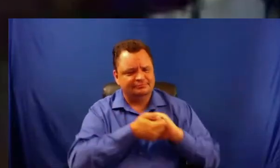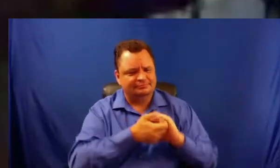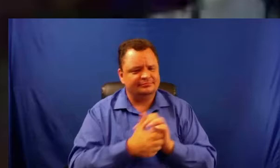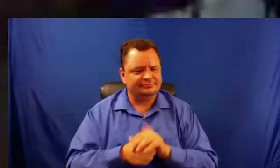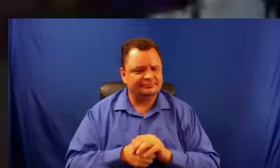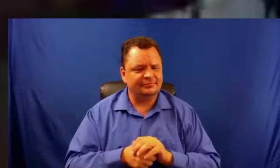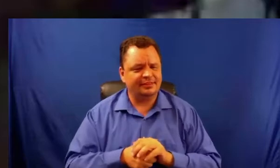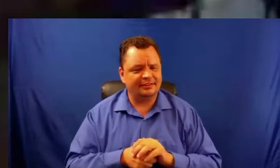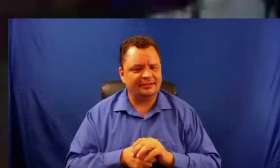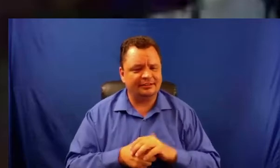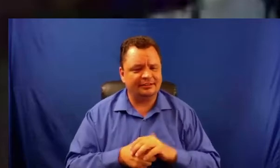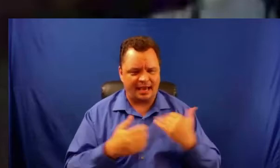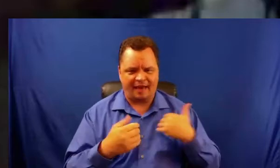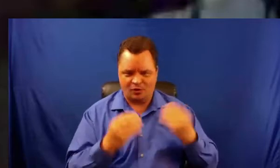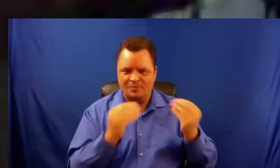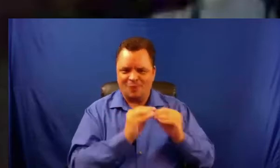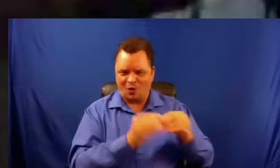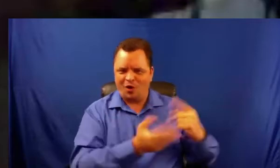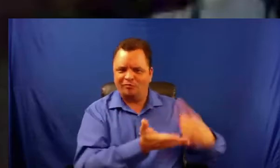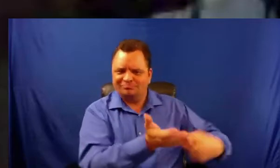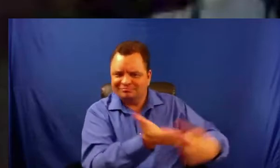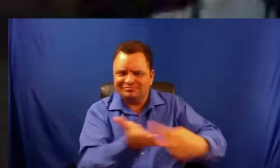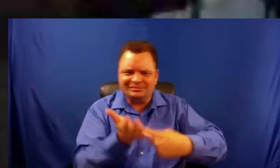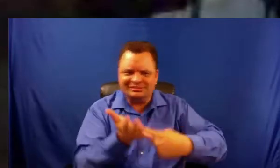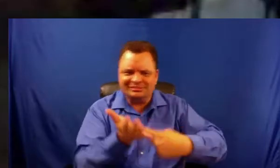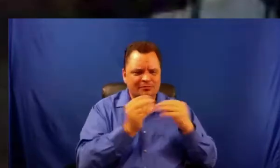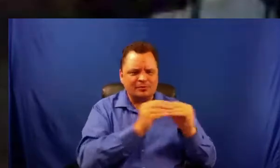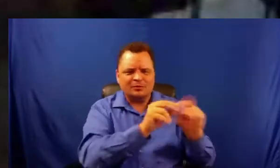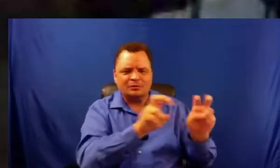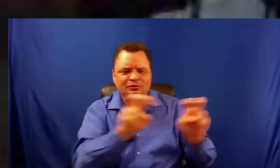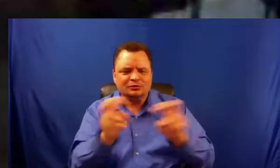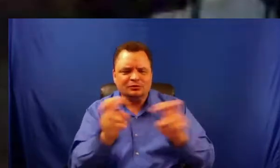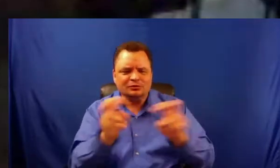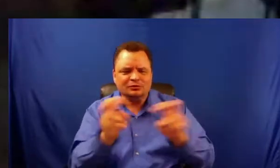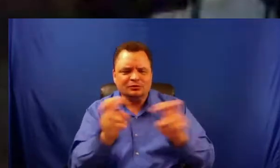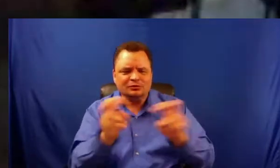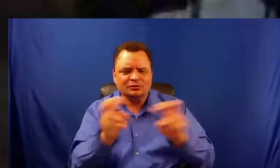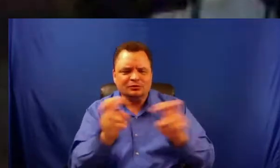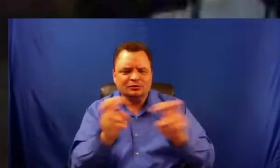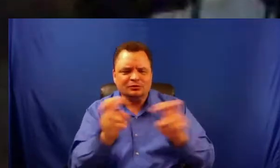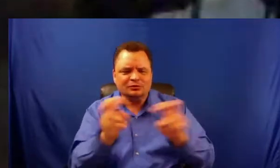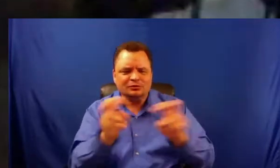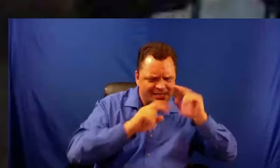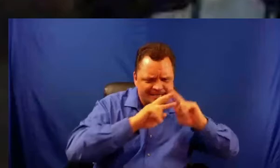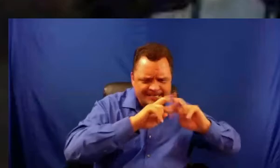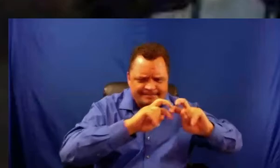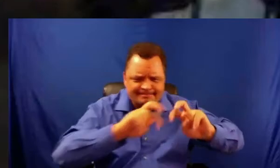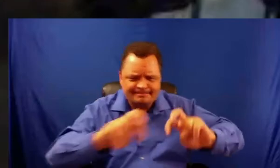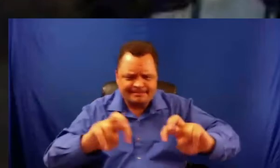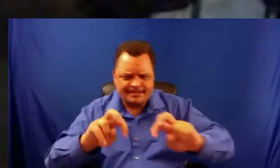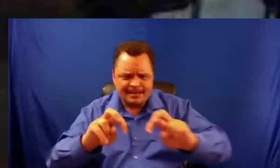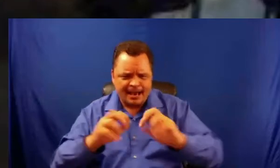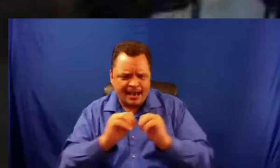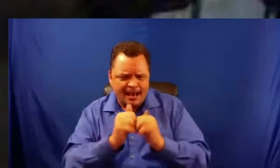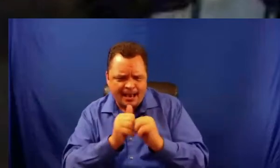discussions and that need to be talked through as we are navigating through the pandemic.